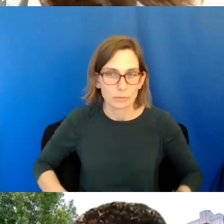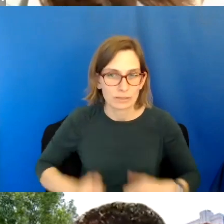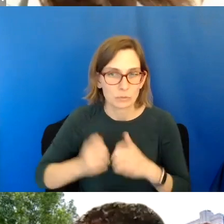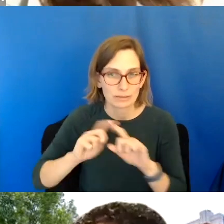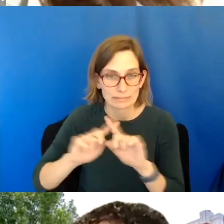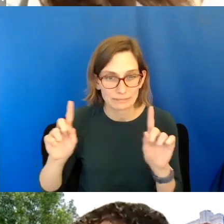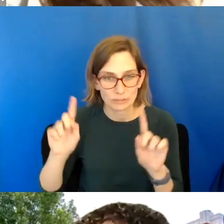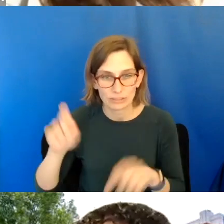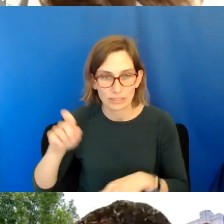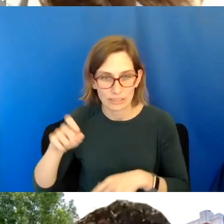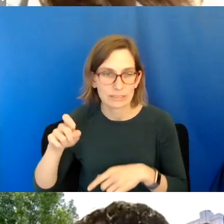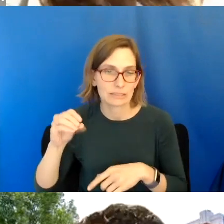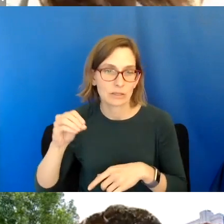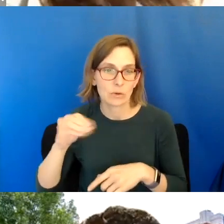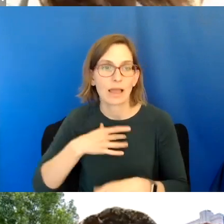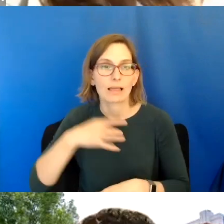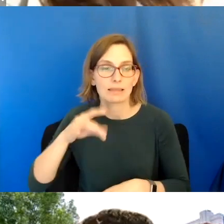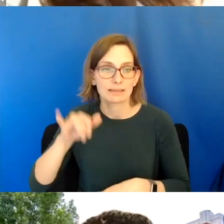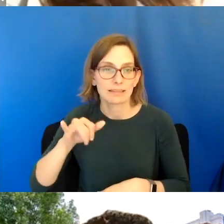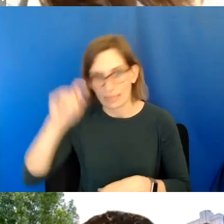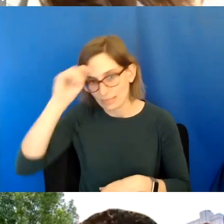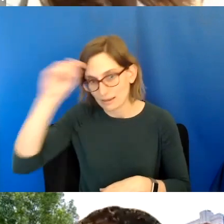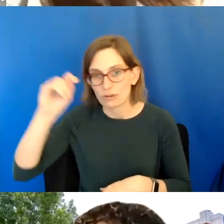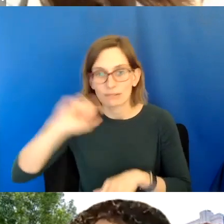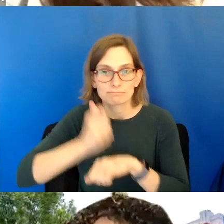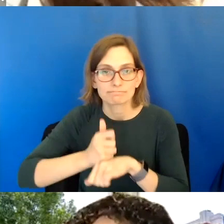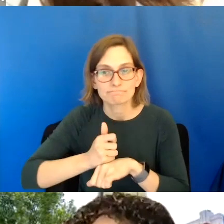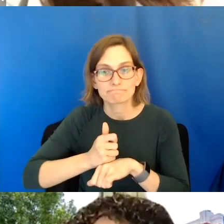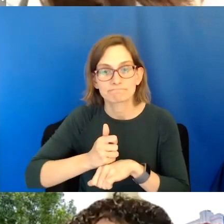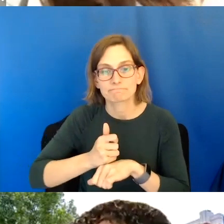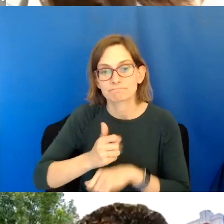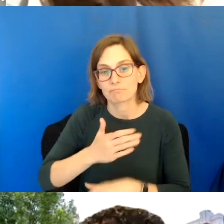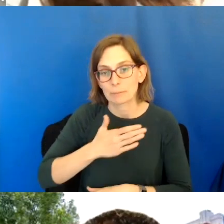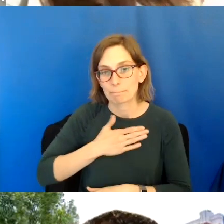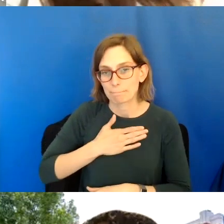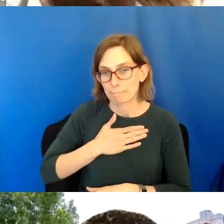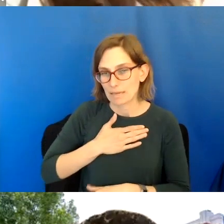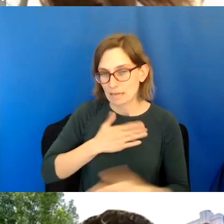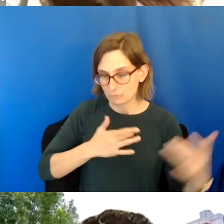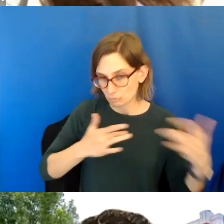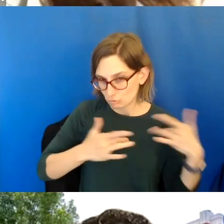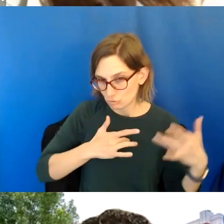needs. So I do like that theoretical framework. My worry is,